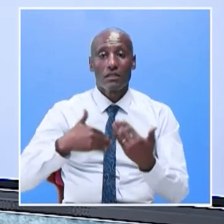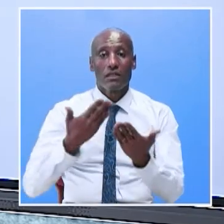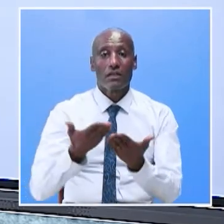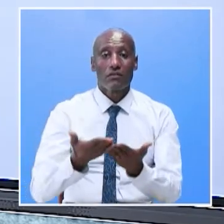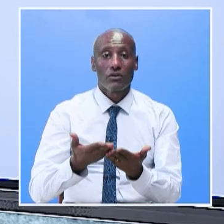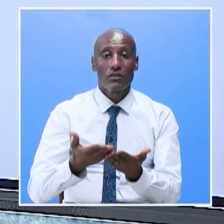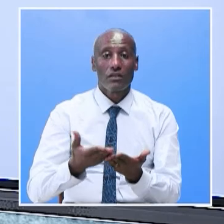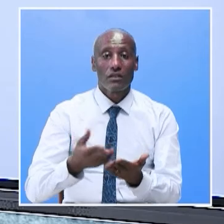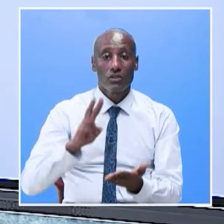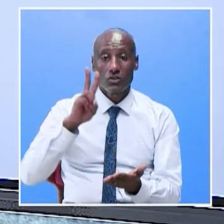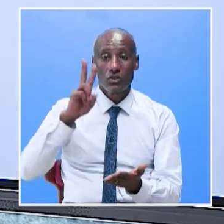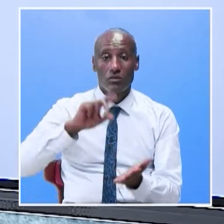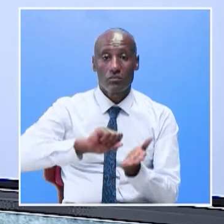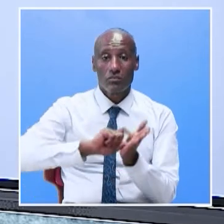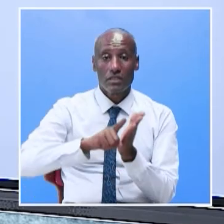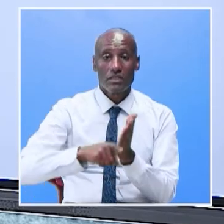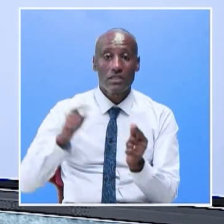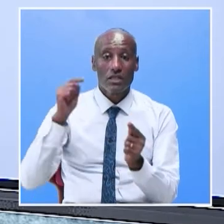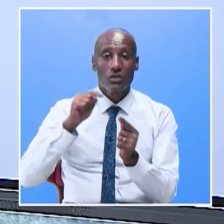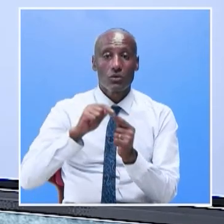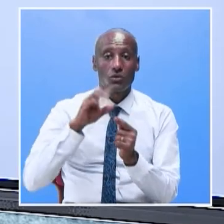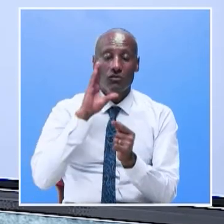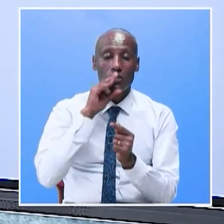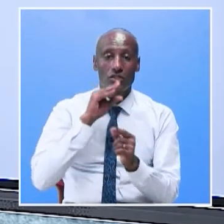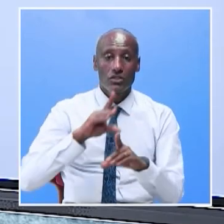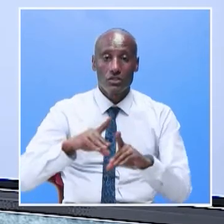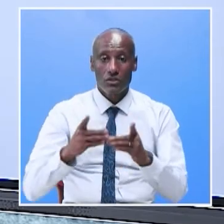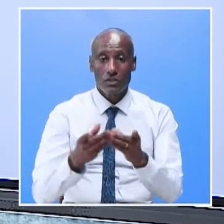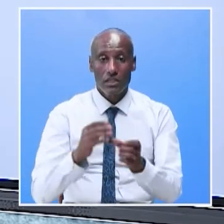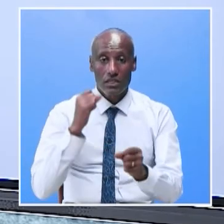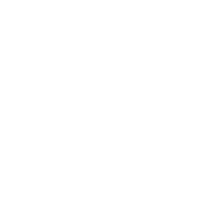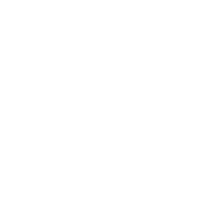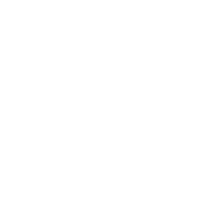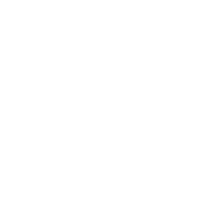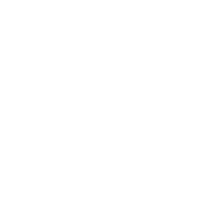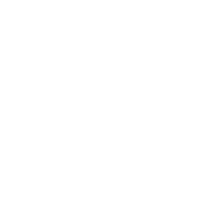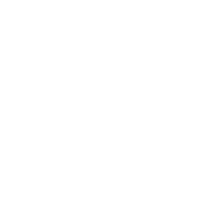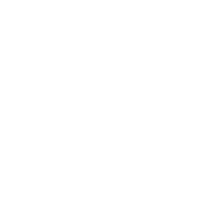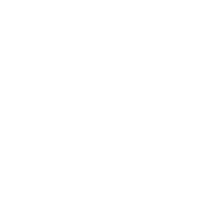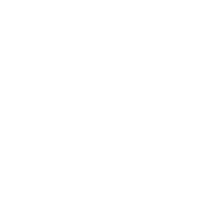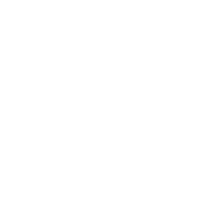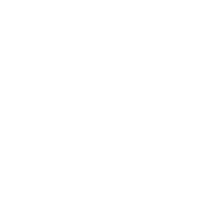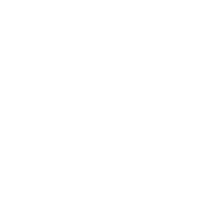before, 2 minutes to finish your classwork again.